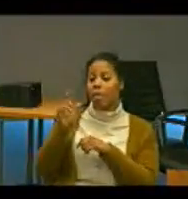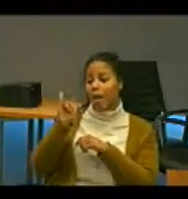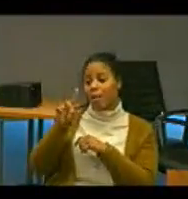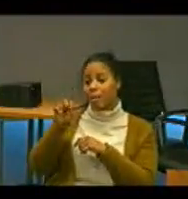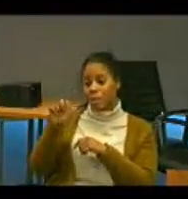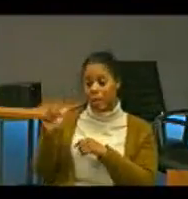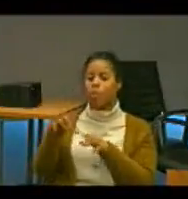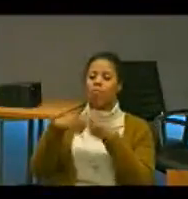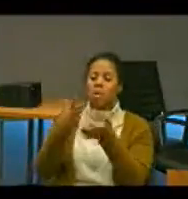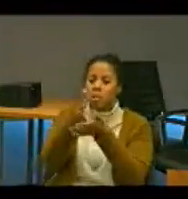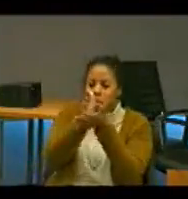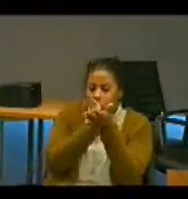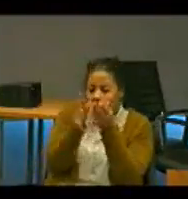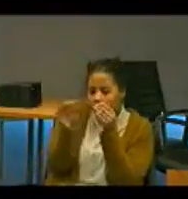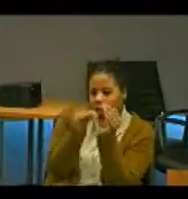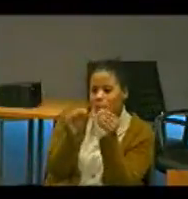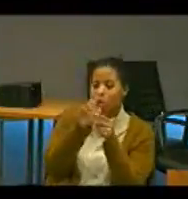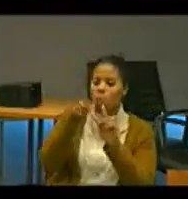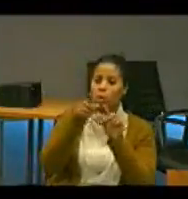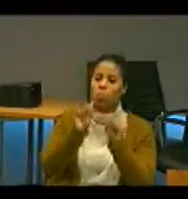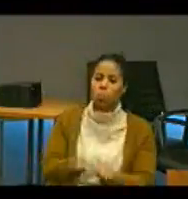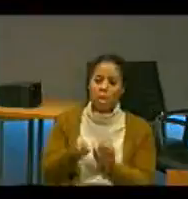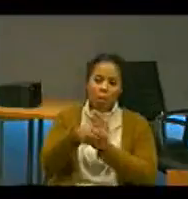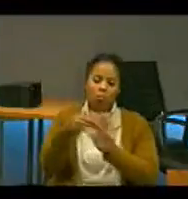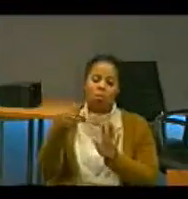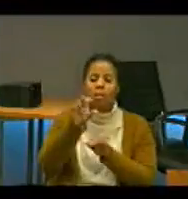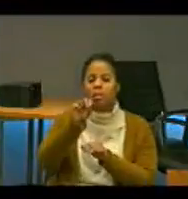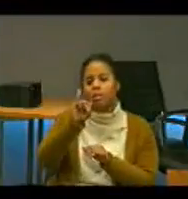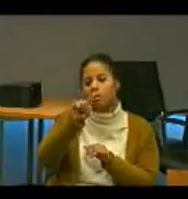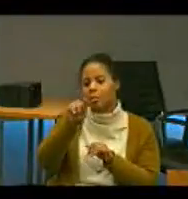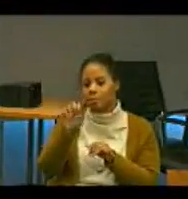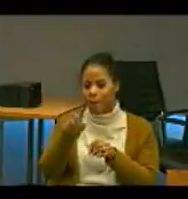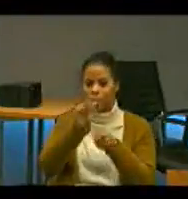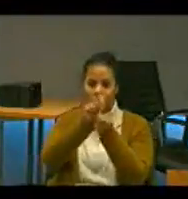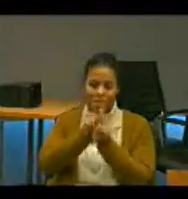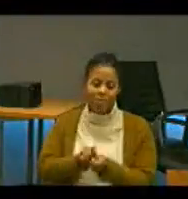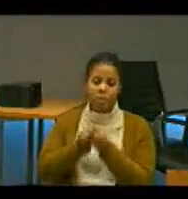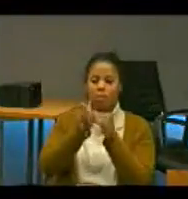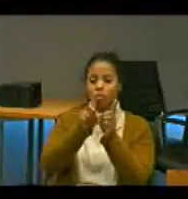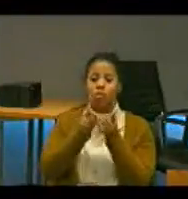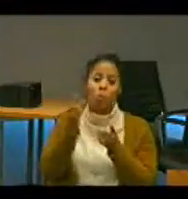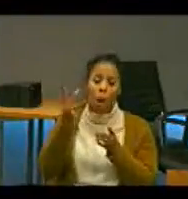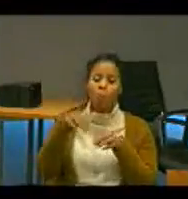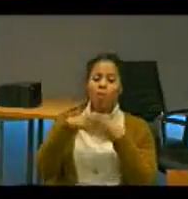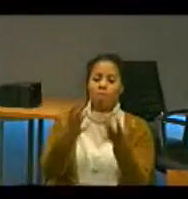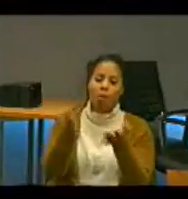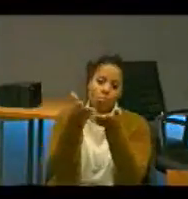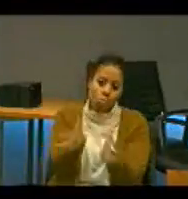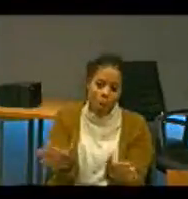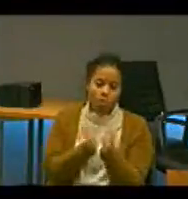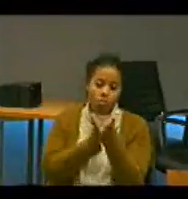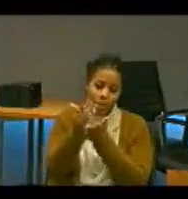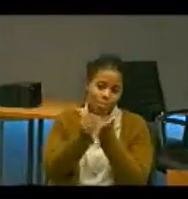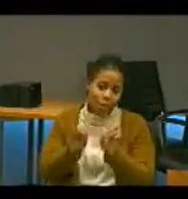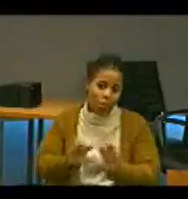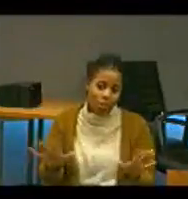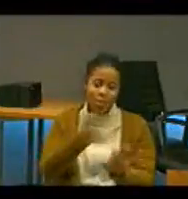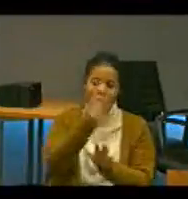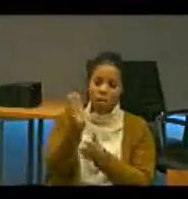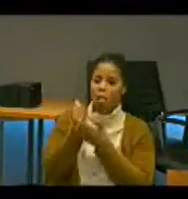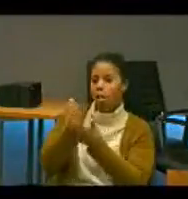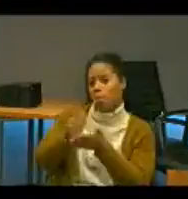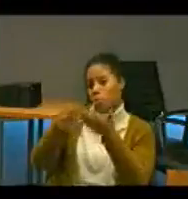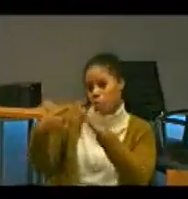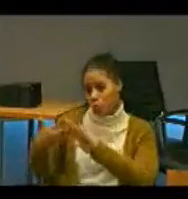cite districts, it fosters public transparency by helping communities to compare state definitions